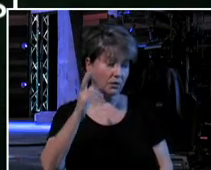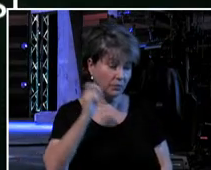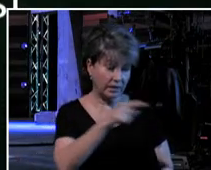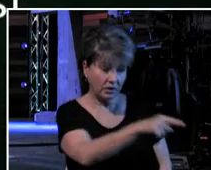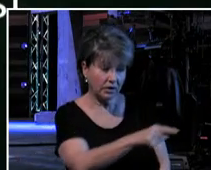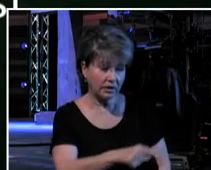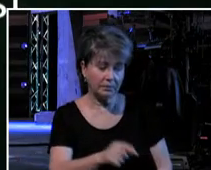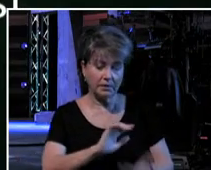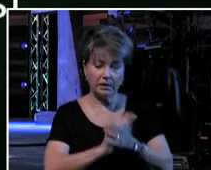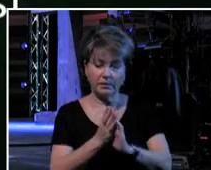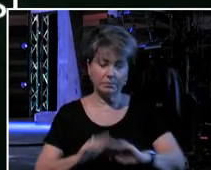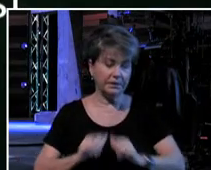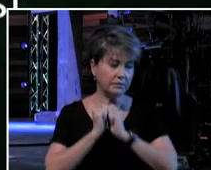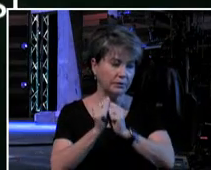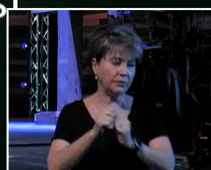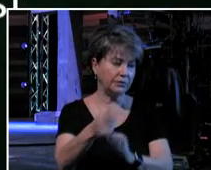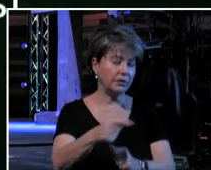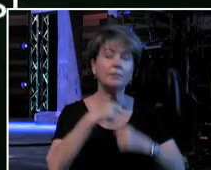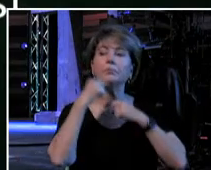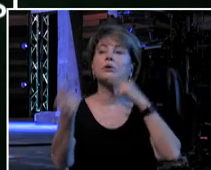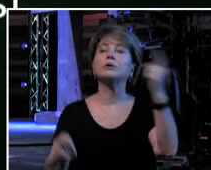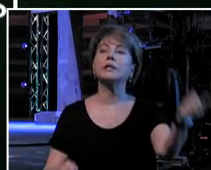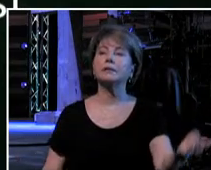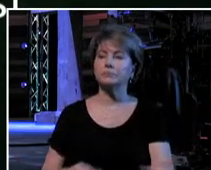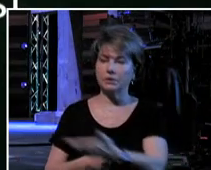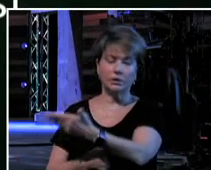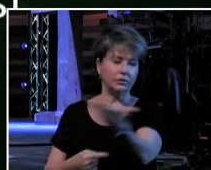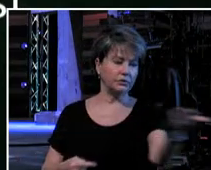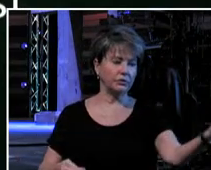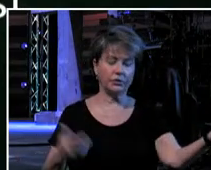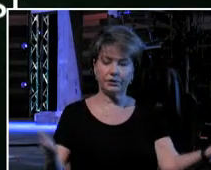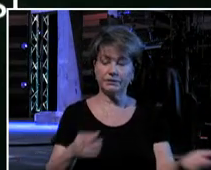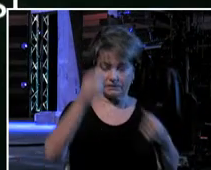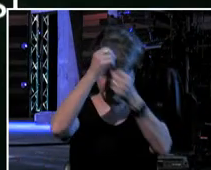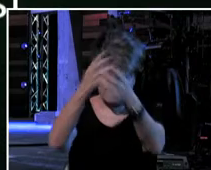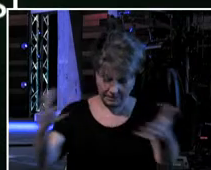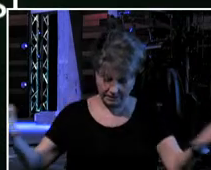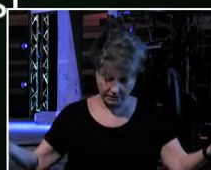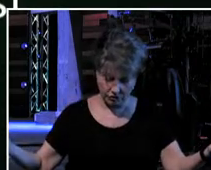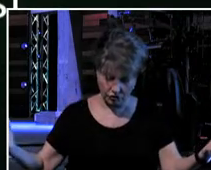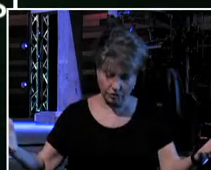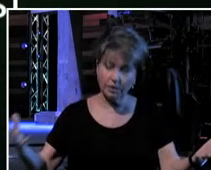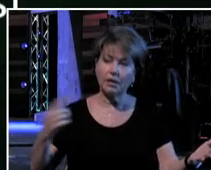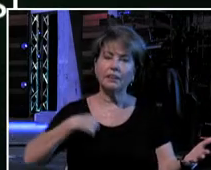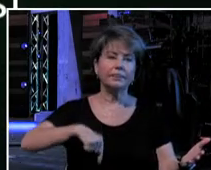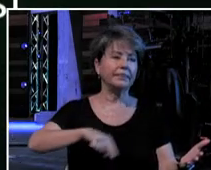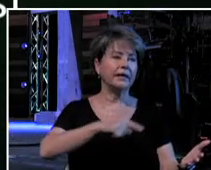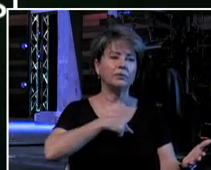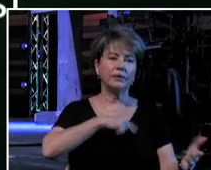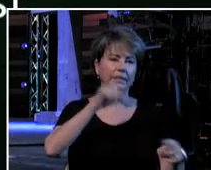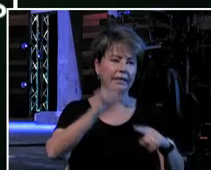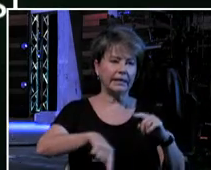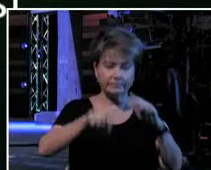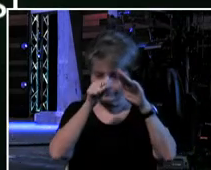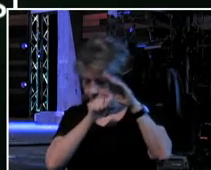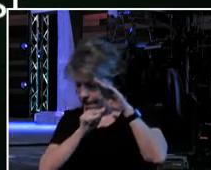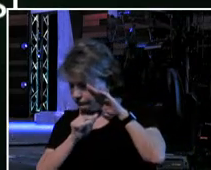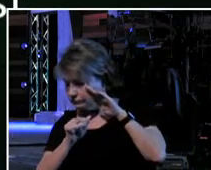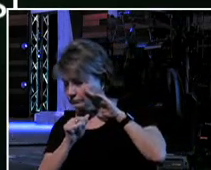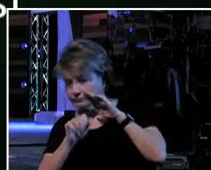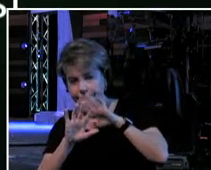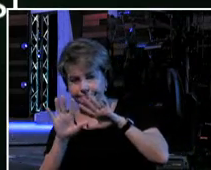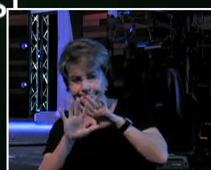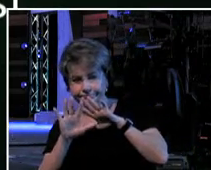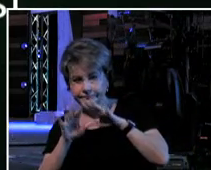peace be with you, I proclaim also to you. This is a message that we shouldn't keep inside. This